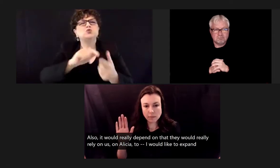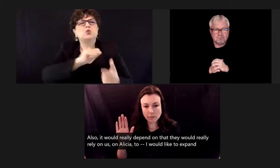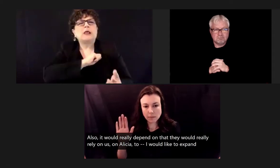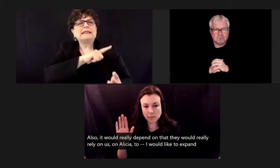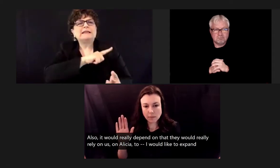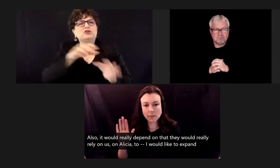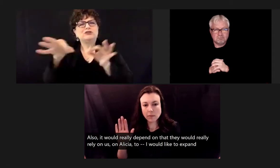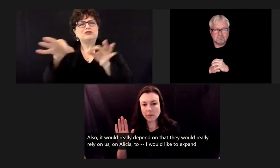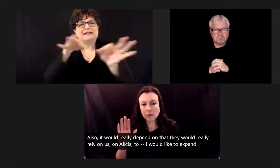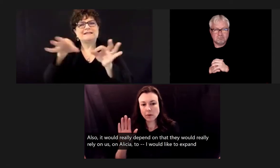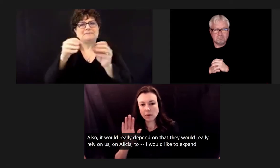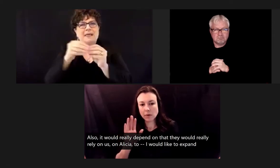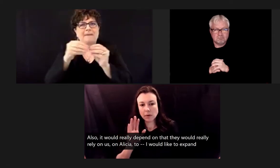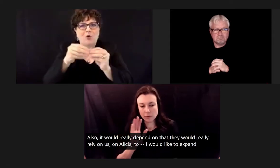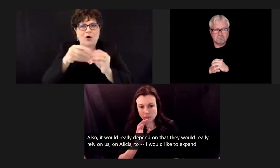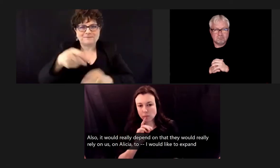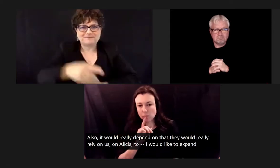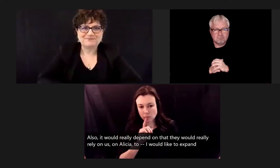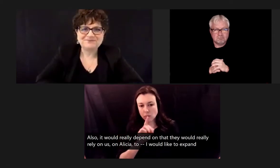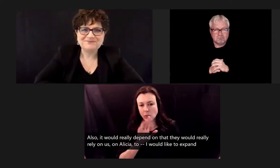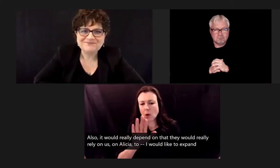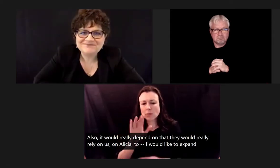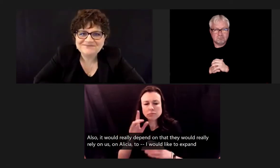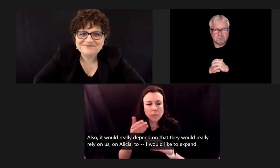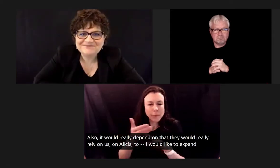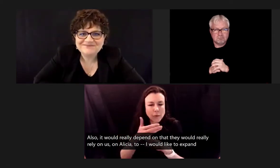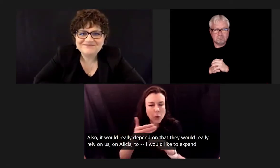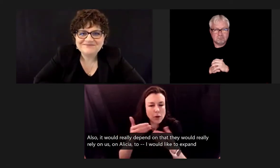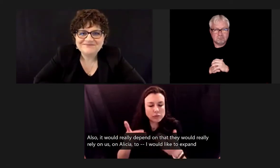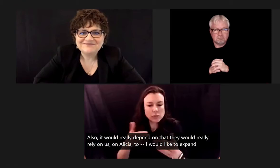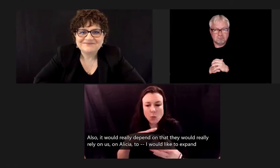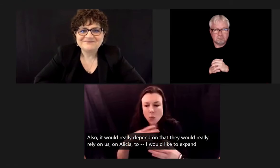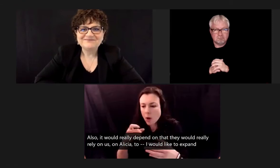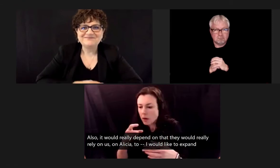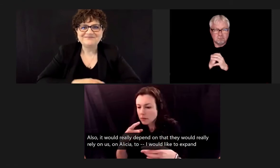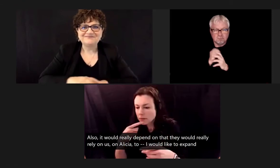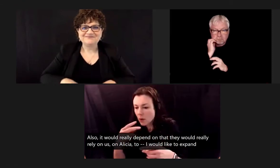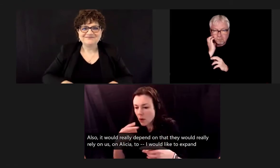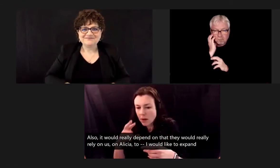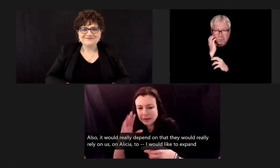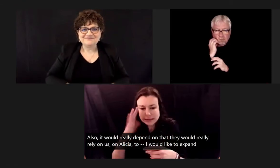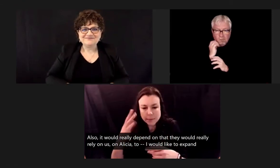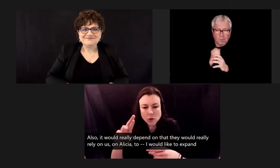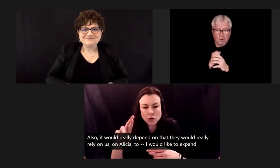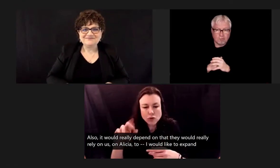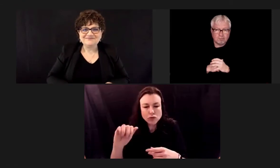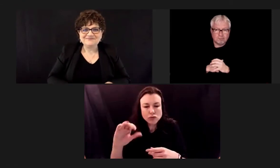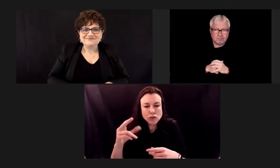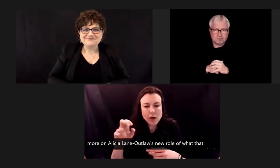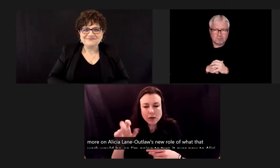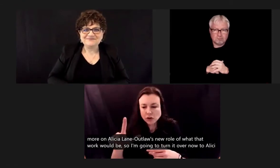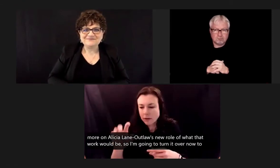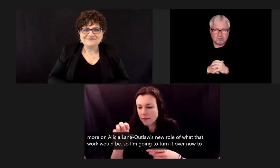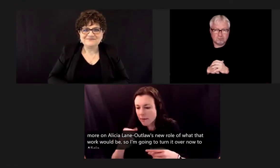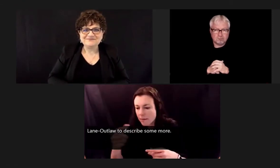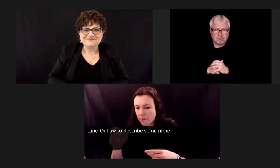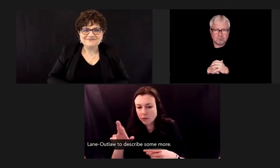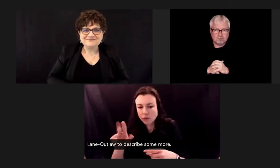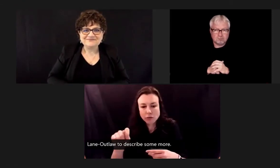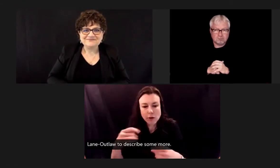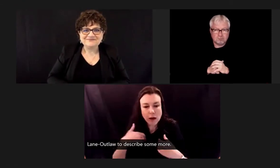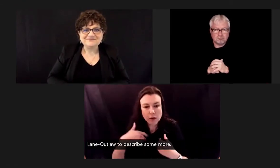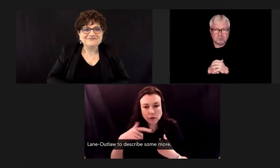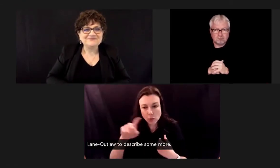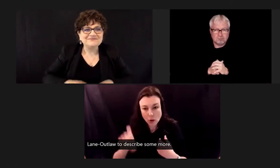So I'm going to turn it over now to Alicia Lane-Outlaw to describe some more. Before I go ahead and do that, it seems